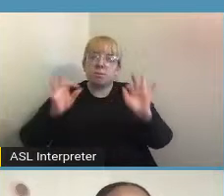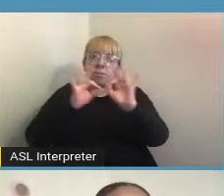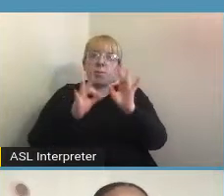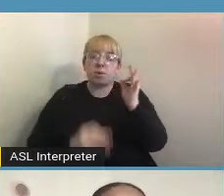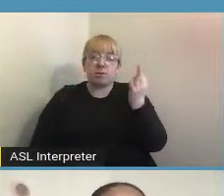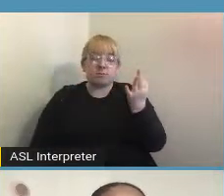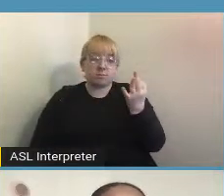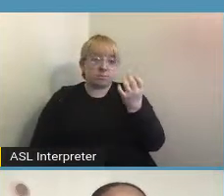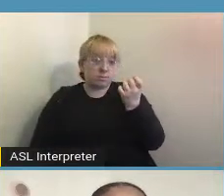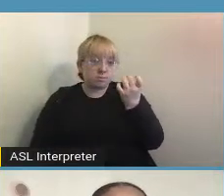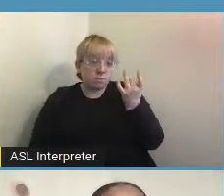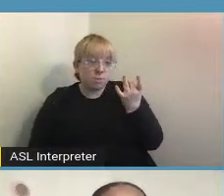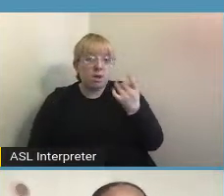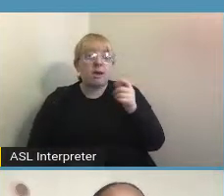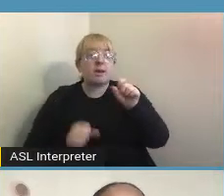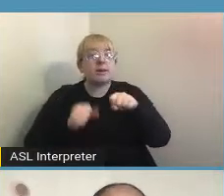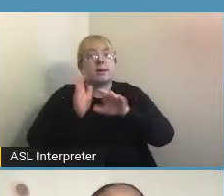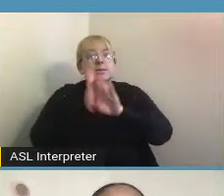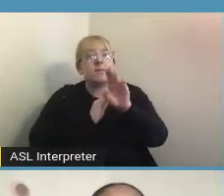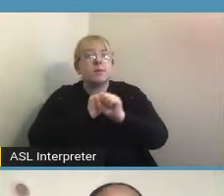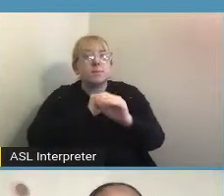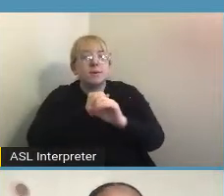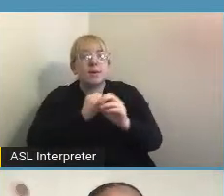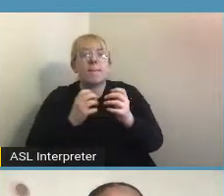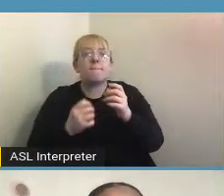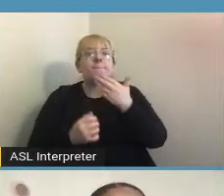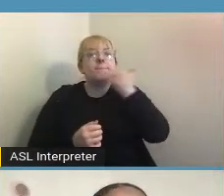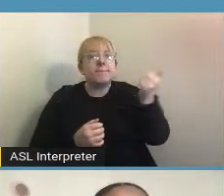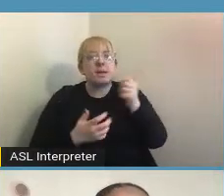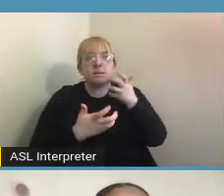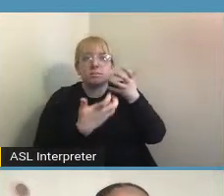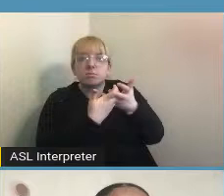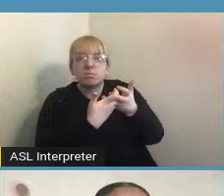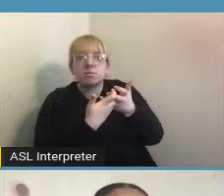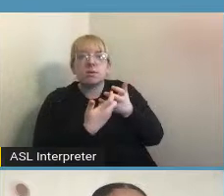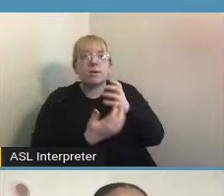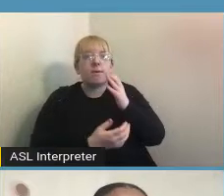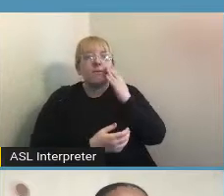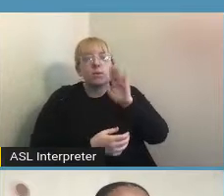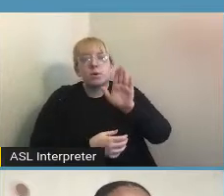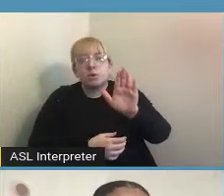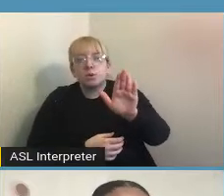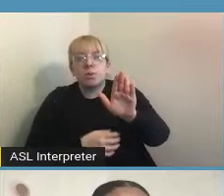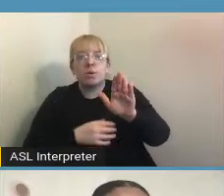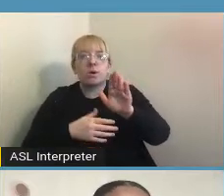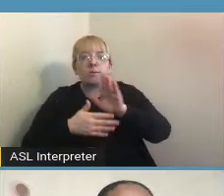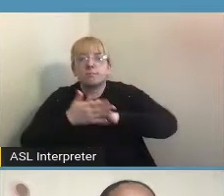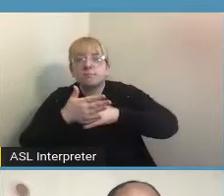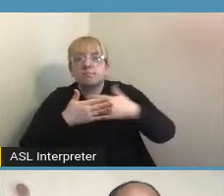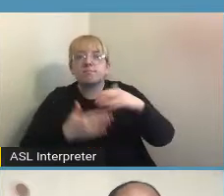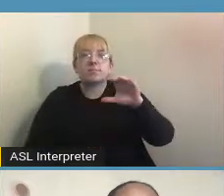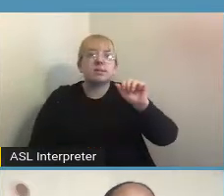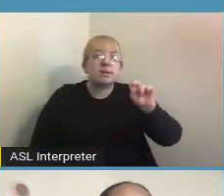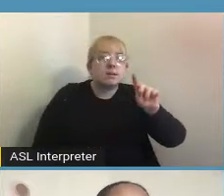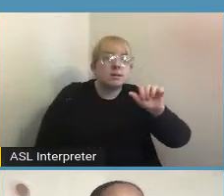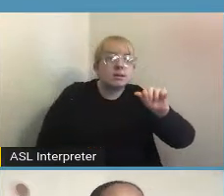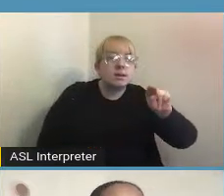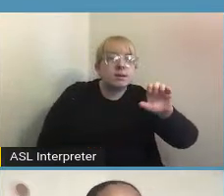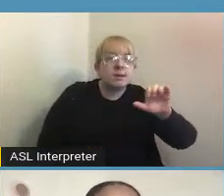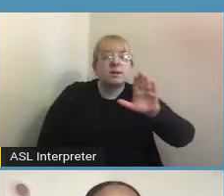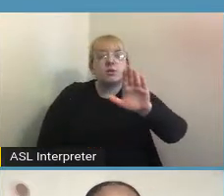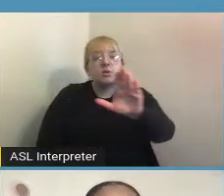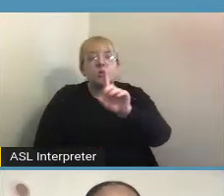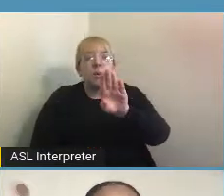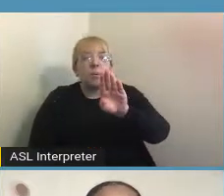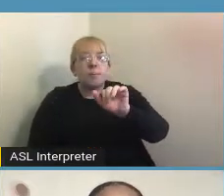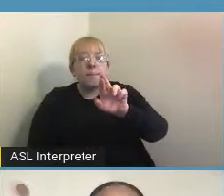you're developing the campaign best toward your schedule and your cadence and your bandwidth. If you know that you're working